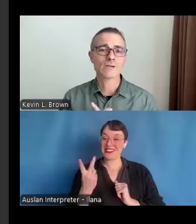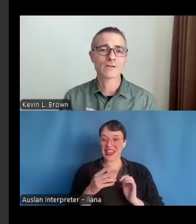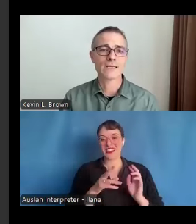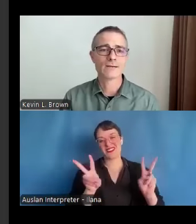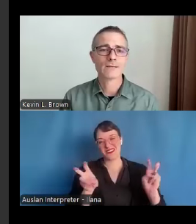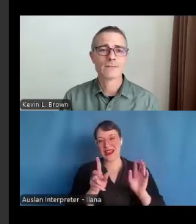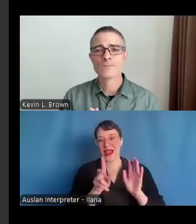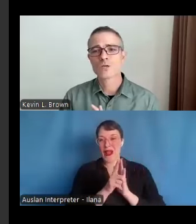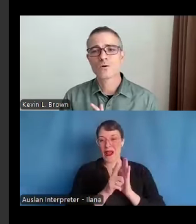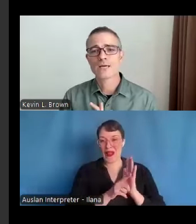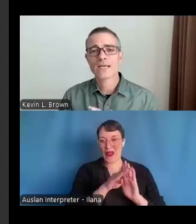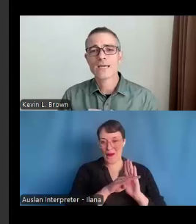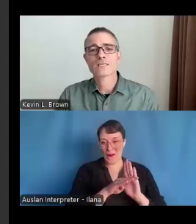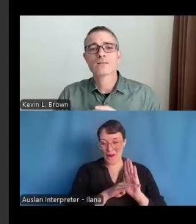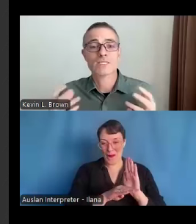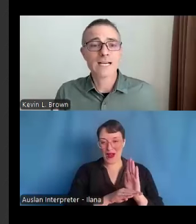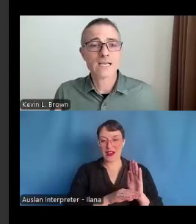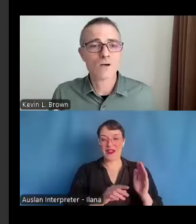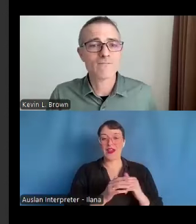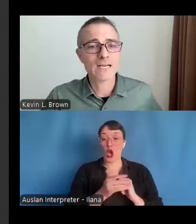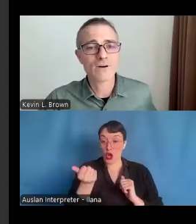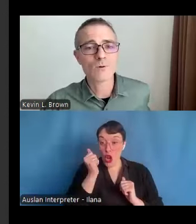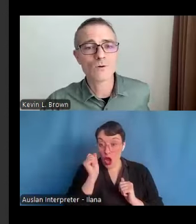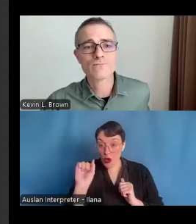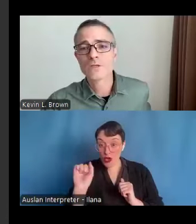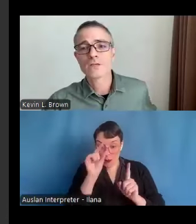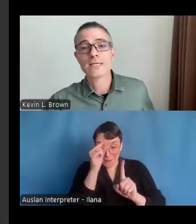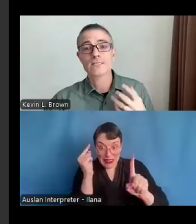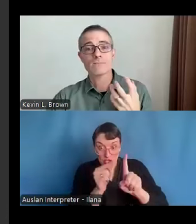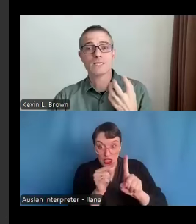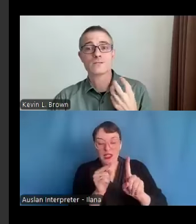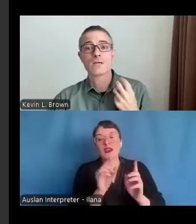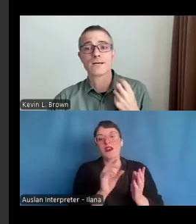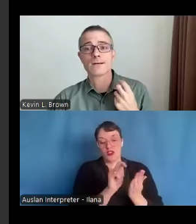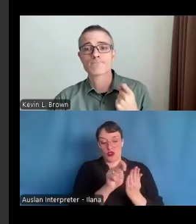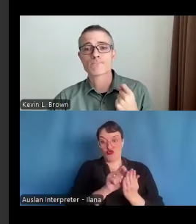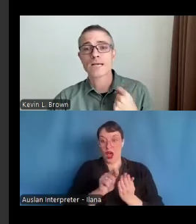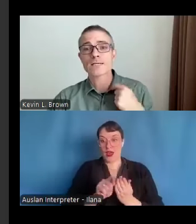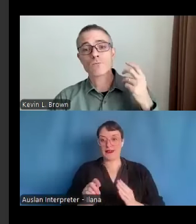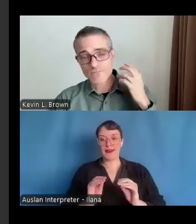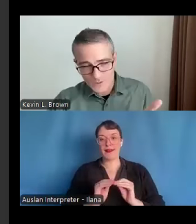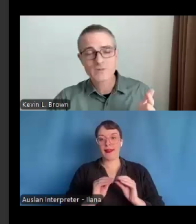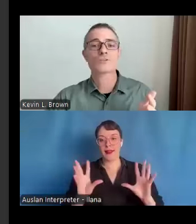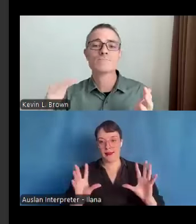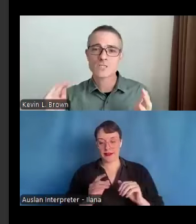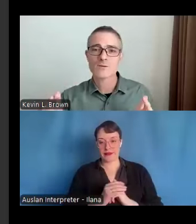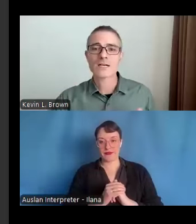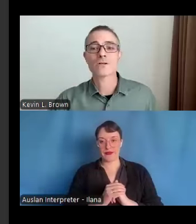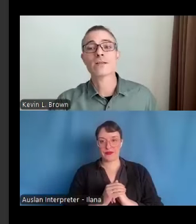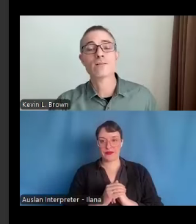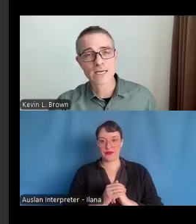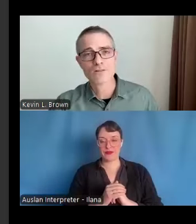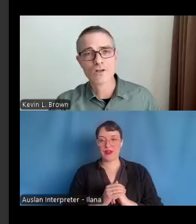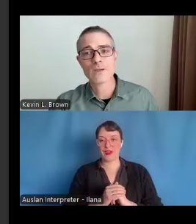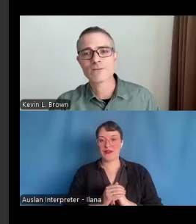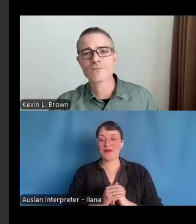it clearly. So the second law of being fundable is so focus your mission, document it